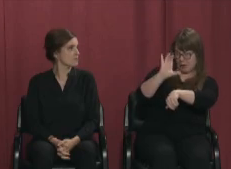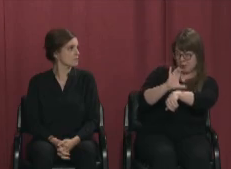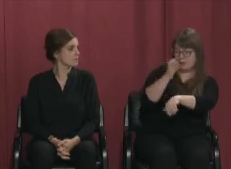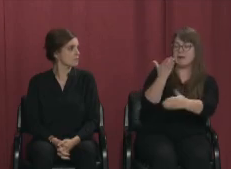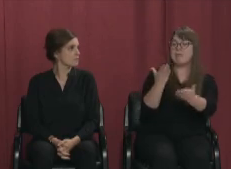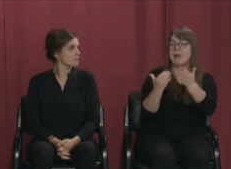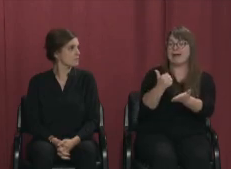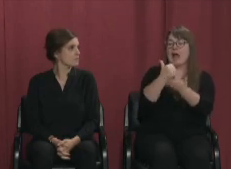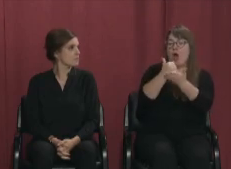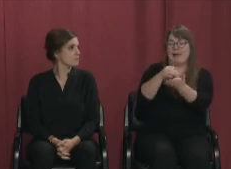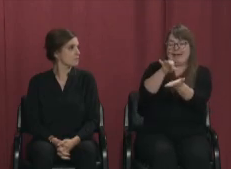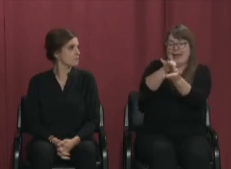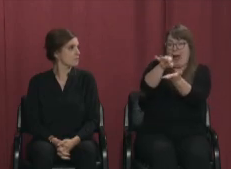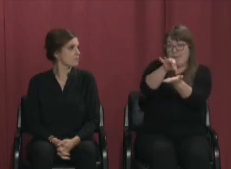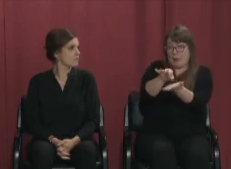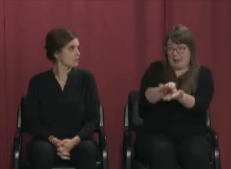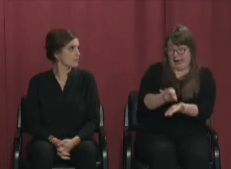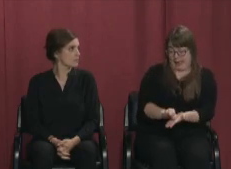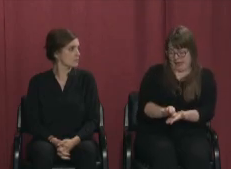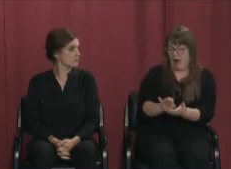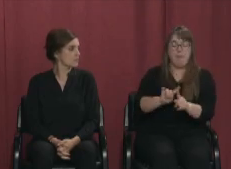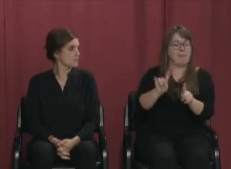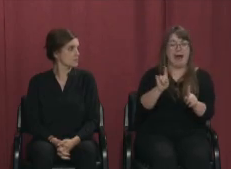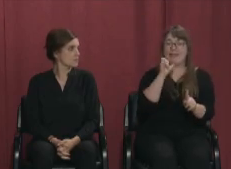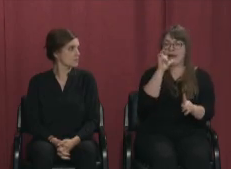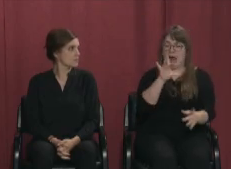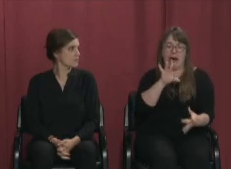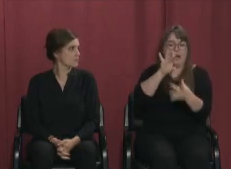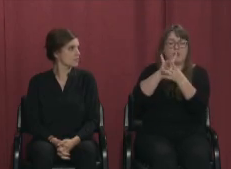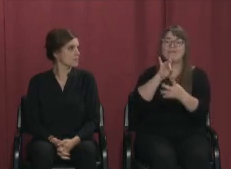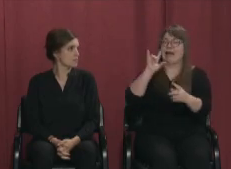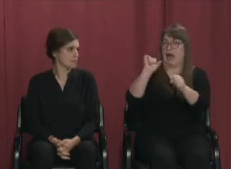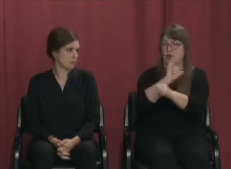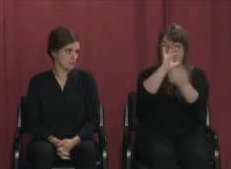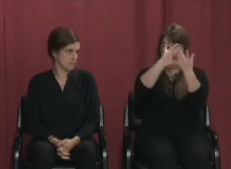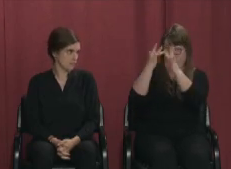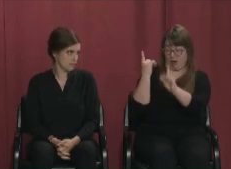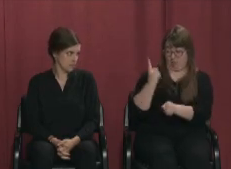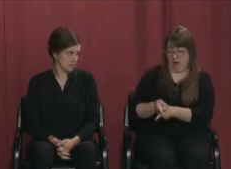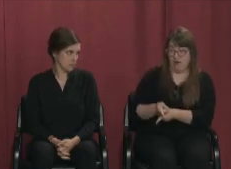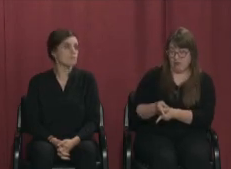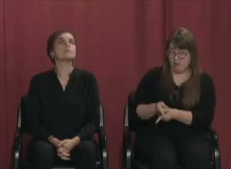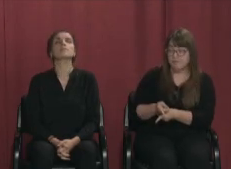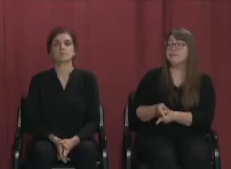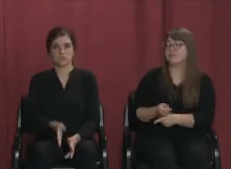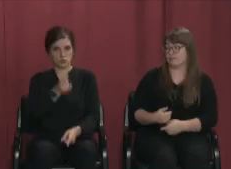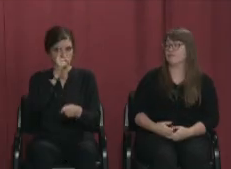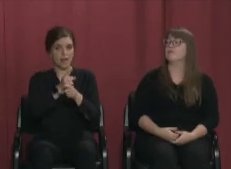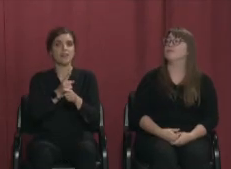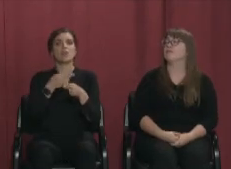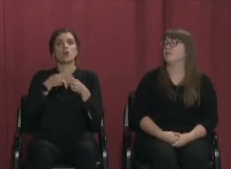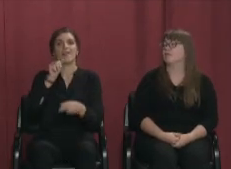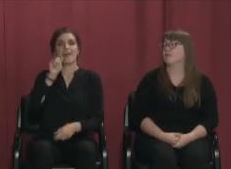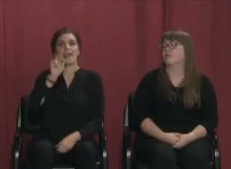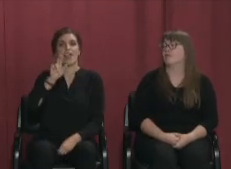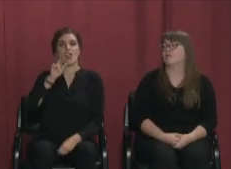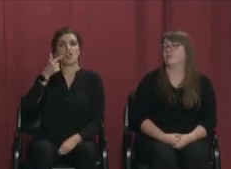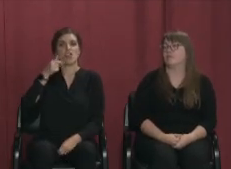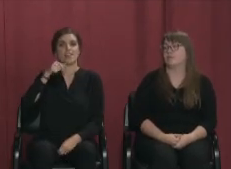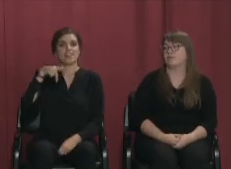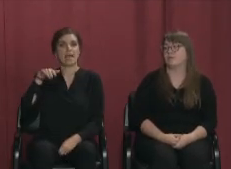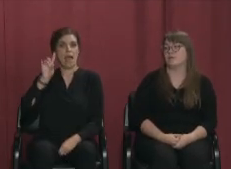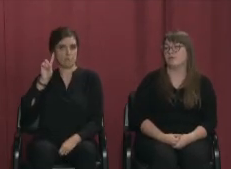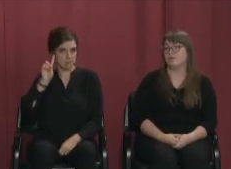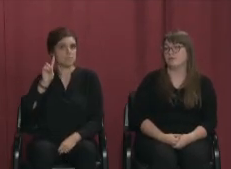be helping to tabulate, are not connected to the internet. Is my understanding correct? That is absolutely correct. They are air-gapped out. We are